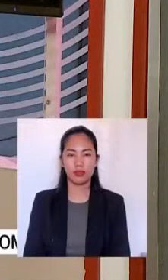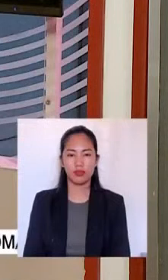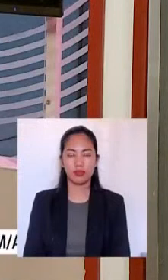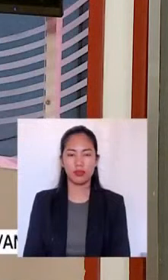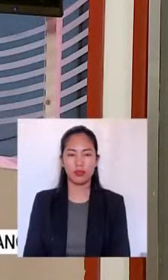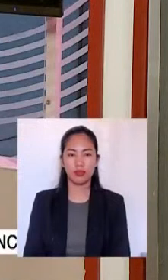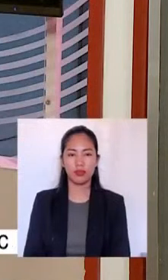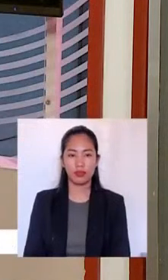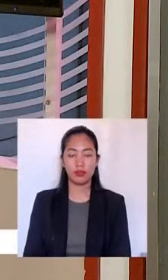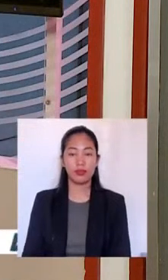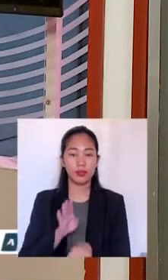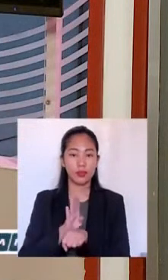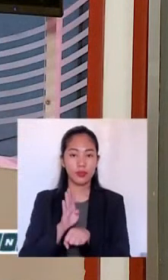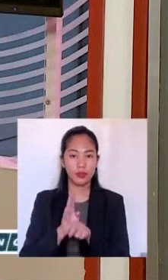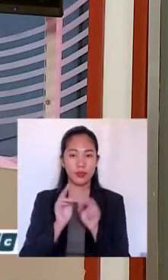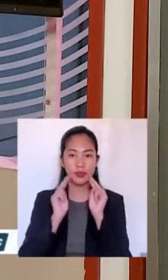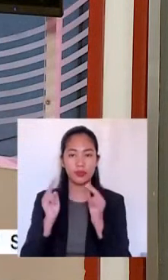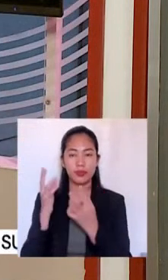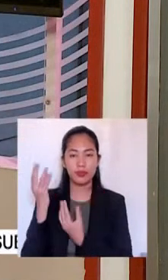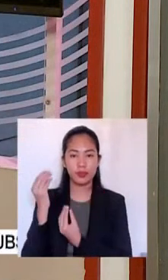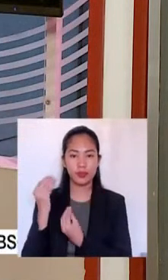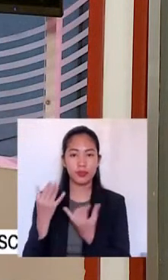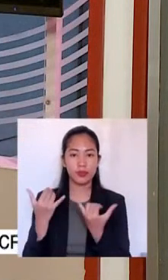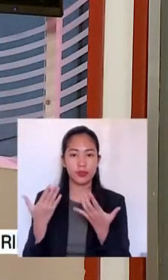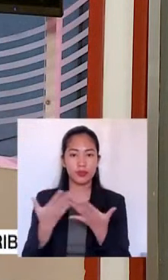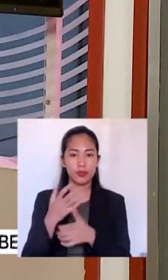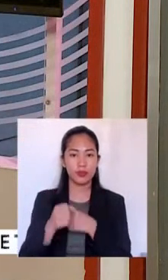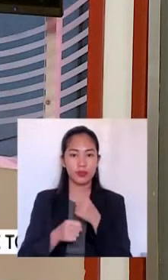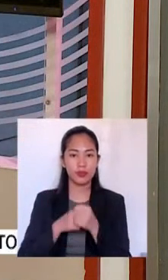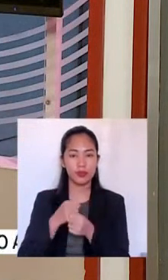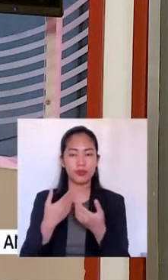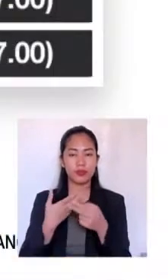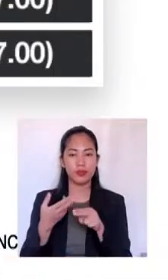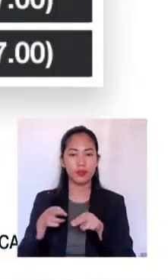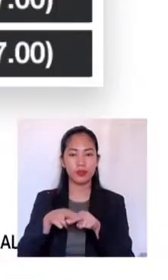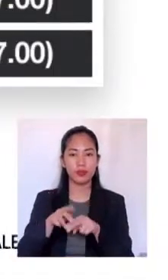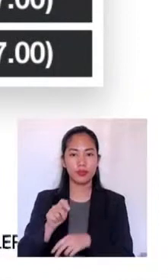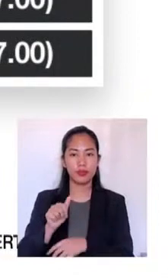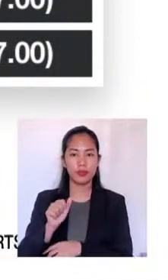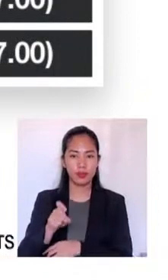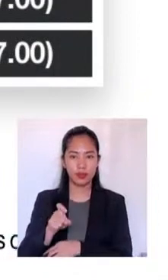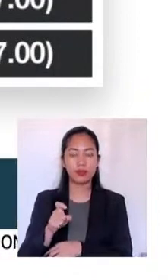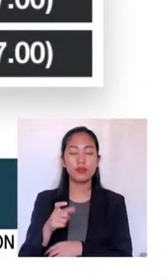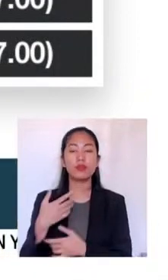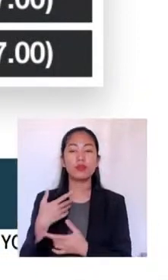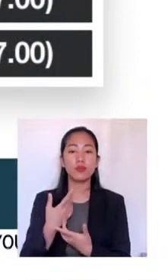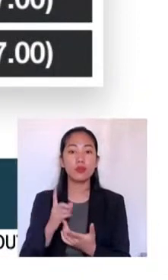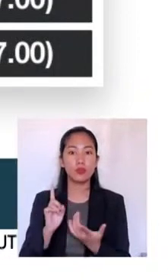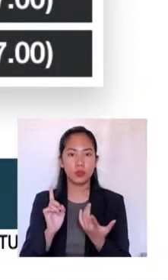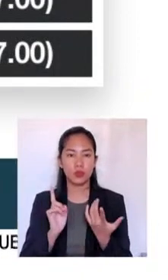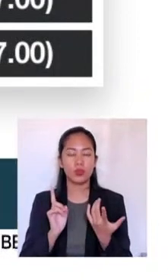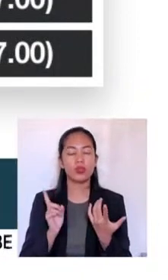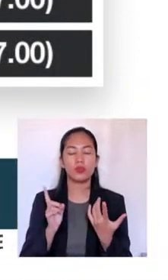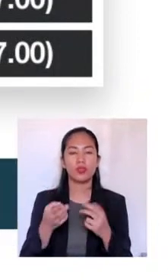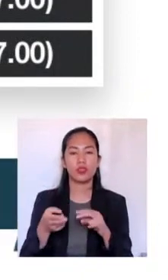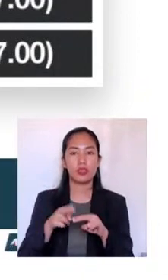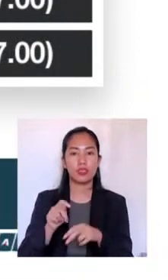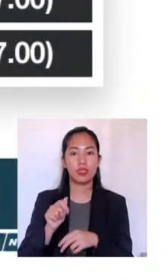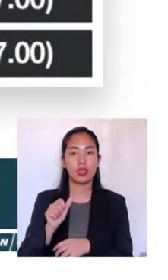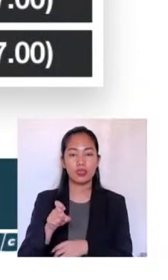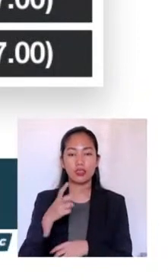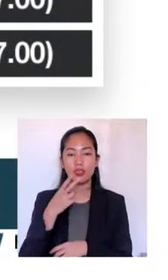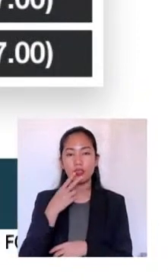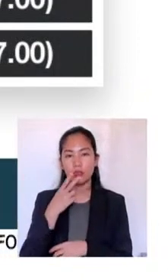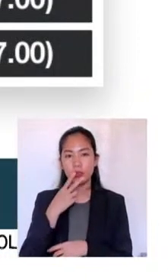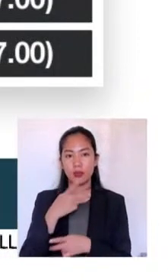Other business news, another year, another hike in sin taxes. The excise tax slapped on cigarettes has gone up to 55 pesos per